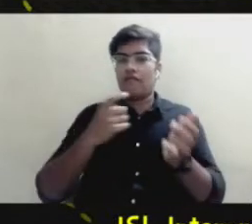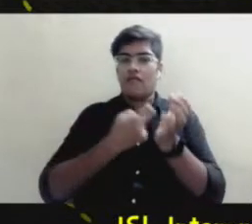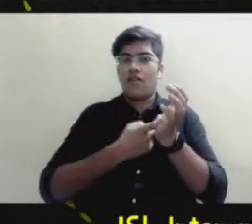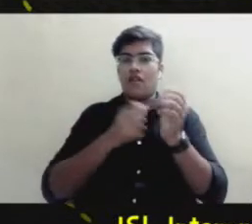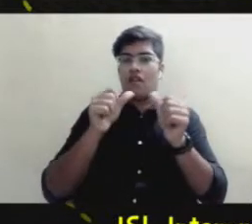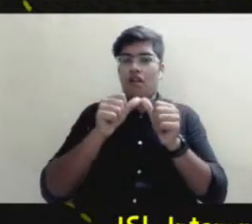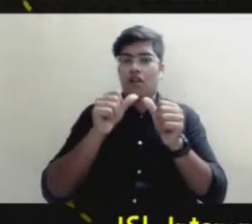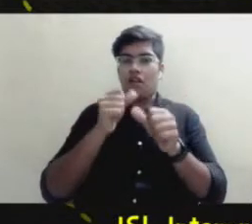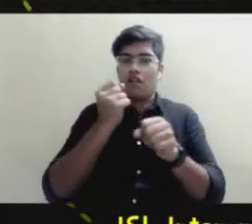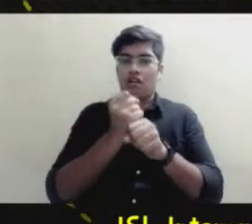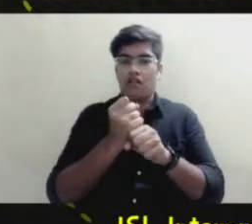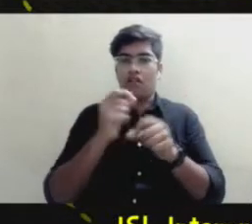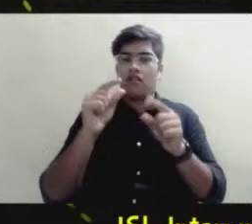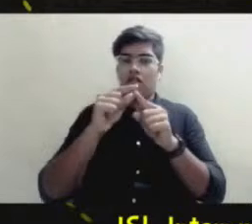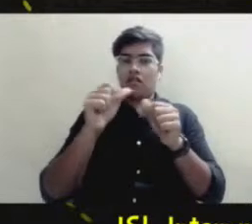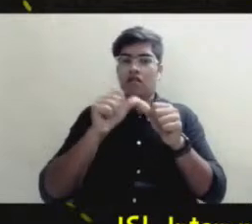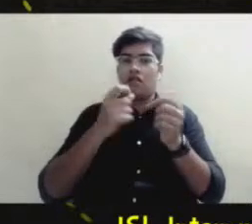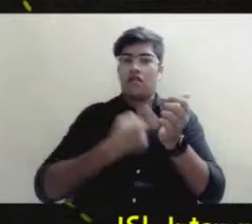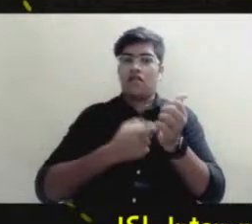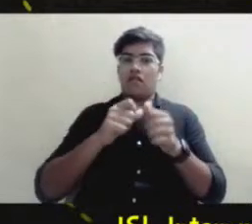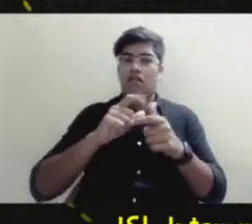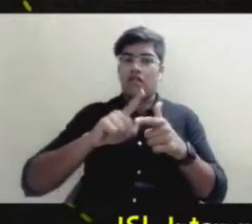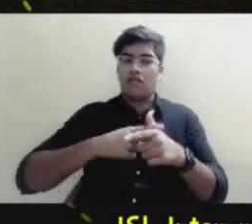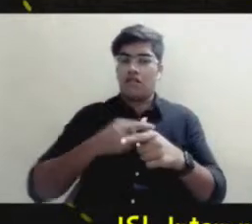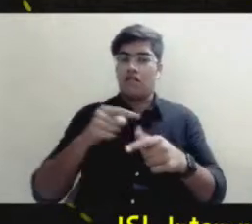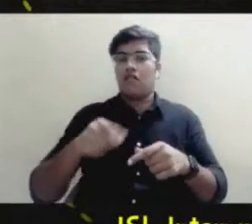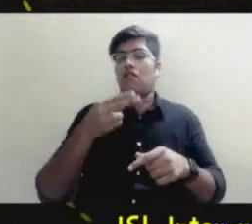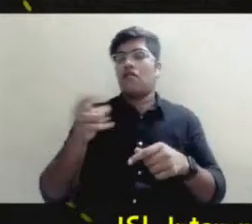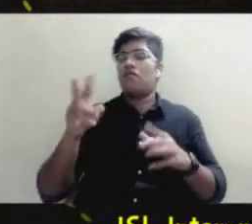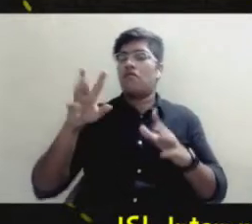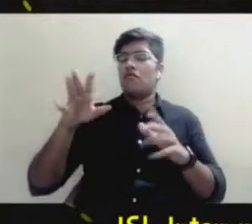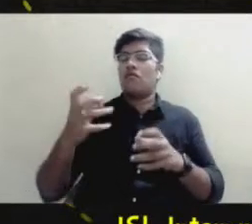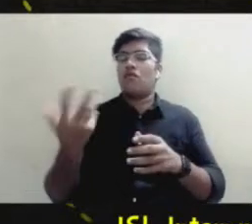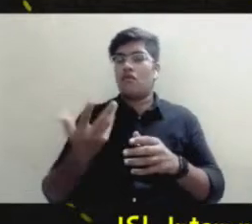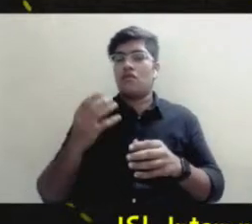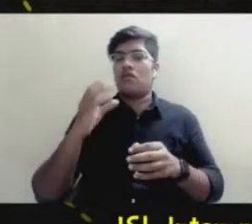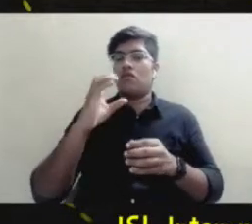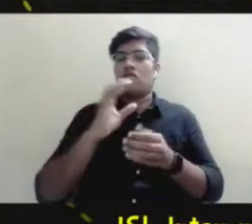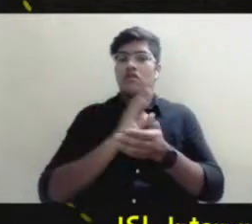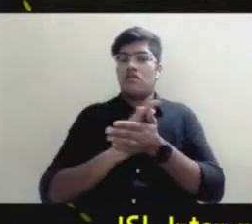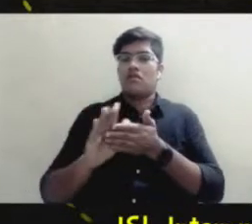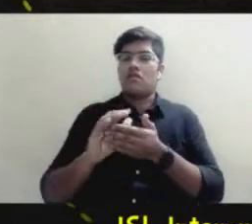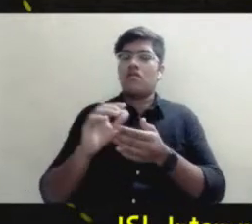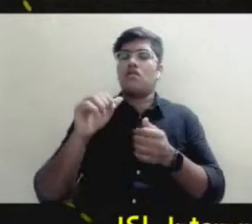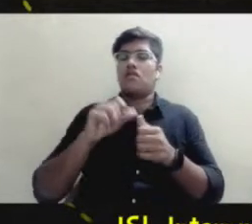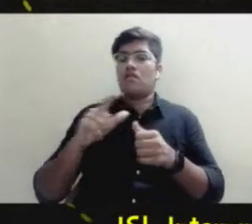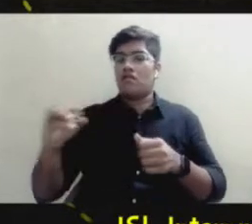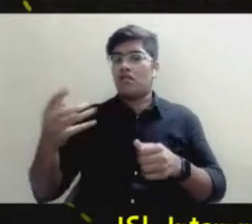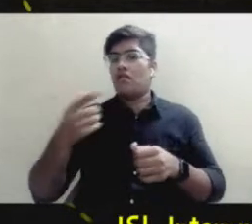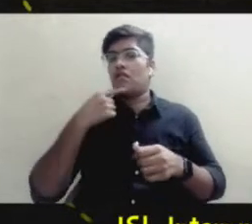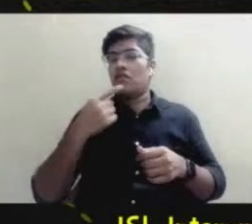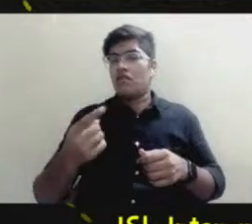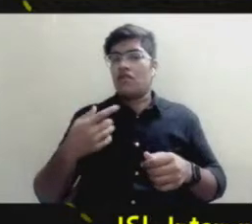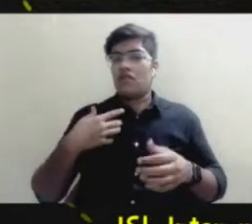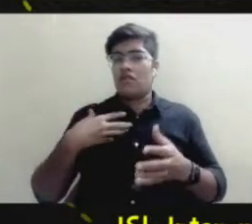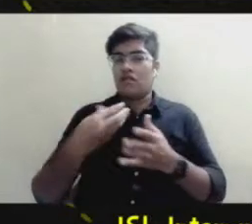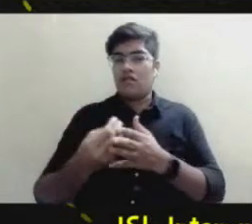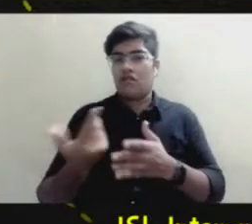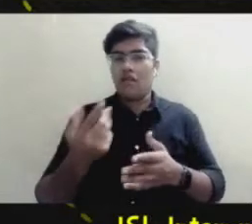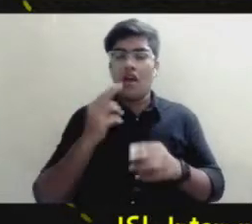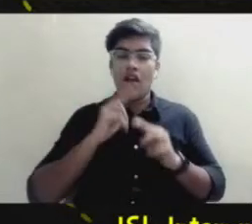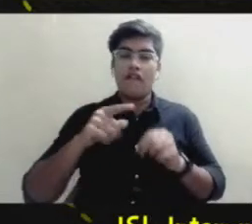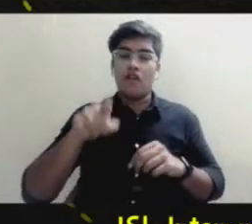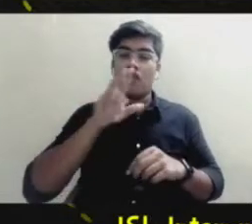says, Chalo mitwa balam bagwa, hum tum piye madwa, kare rang raliyan. Now, how much